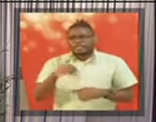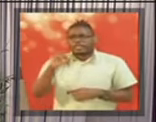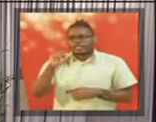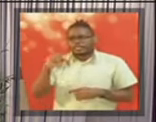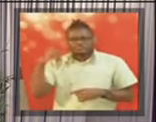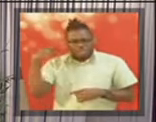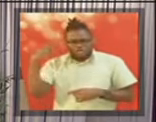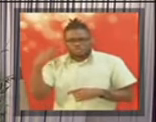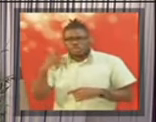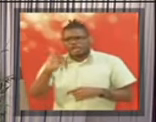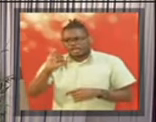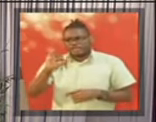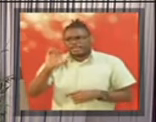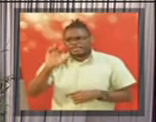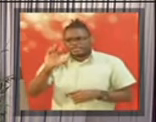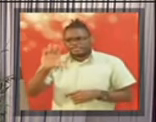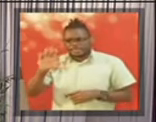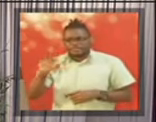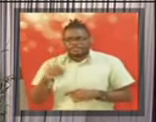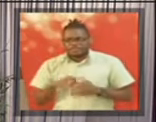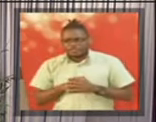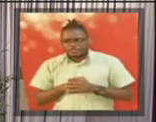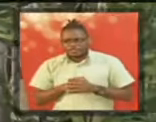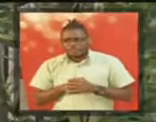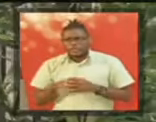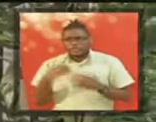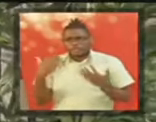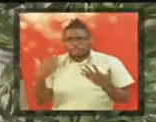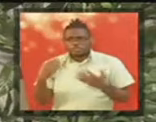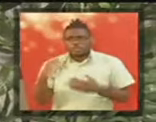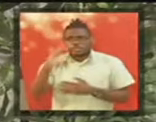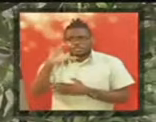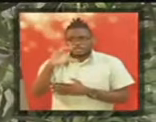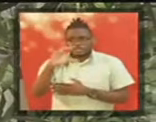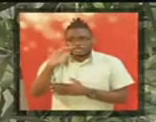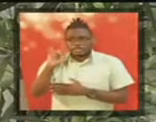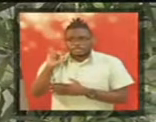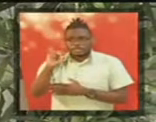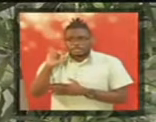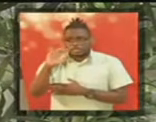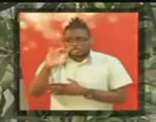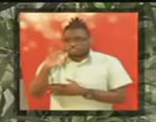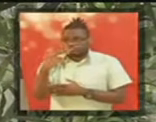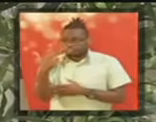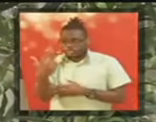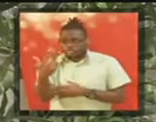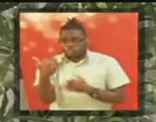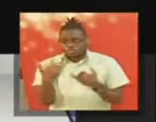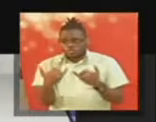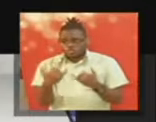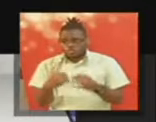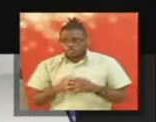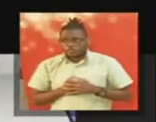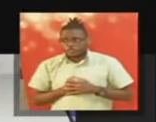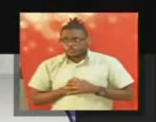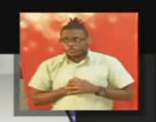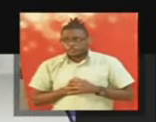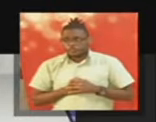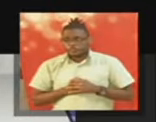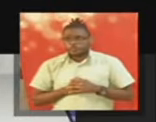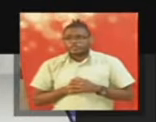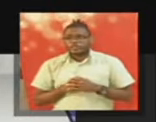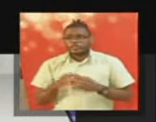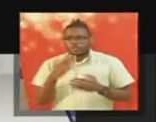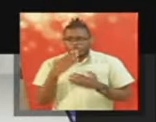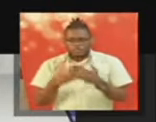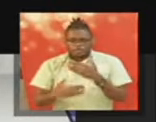back to Mr. Richard Khan of CNC3 of Guardian Media Limited. All right, good morning again,